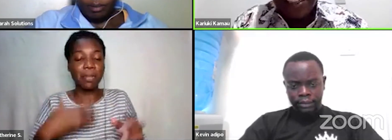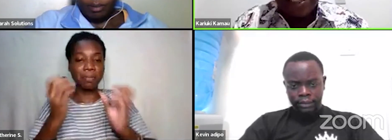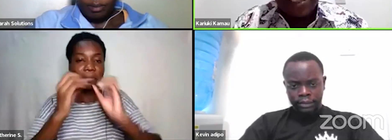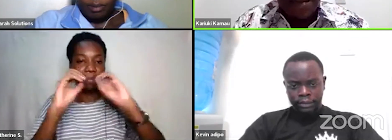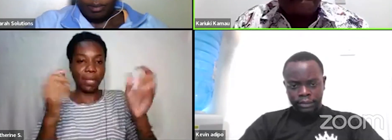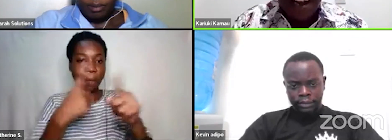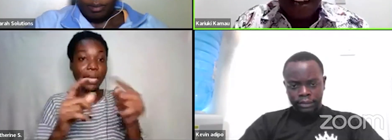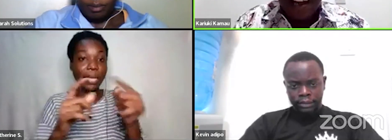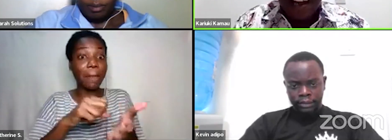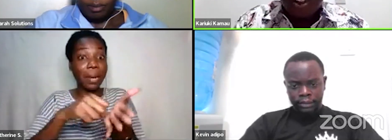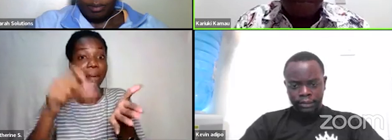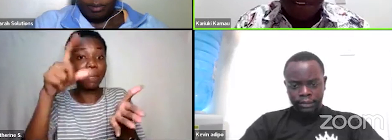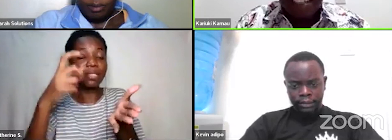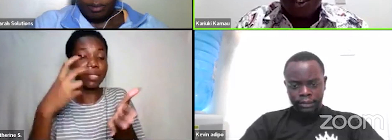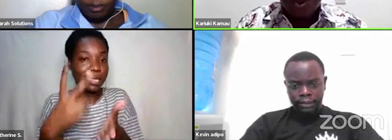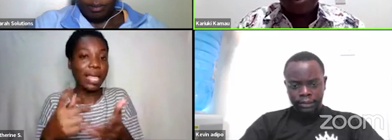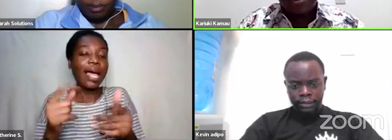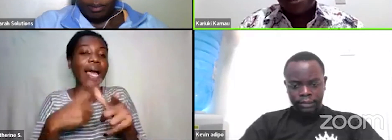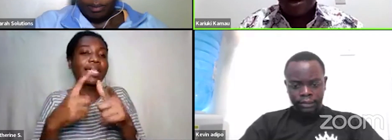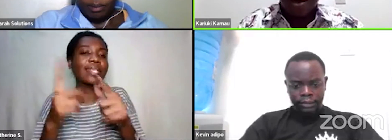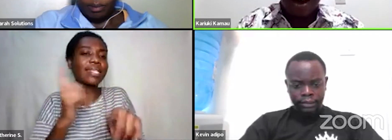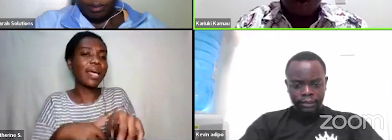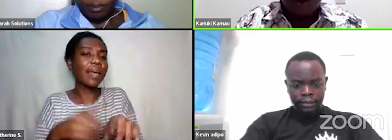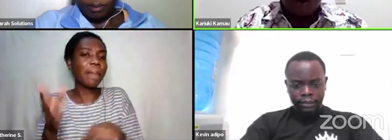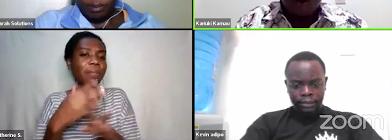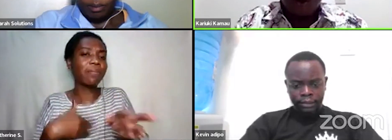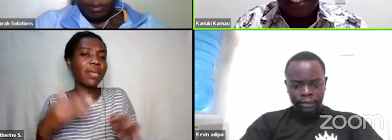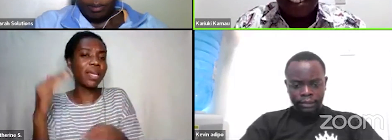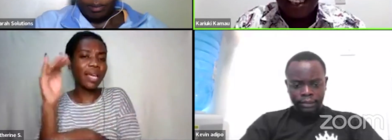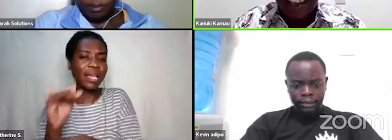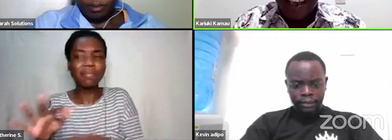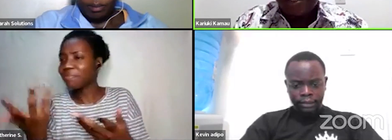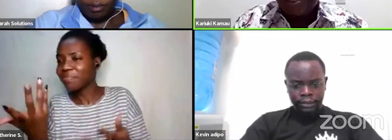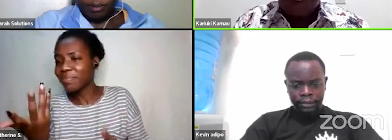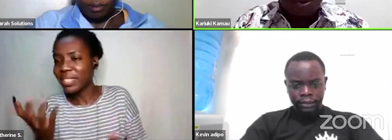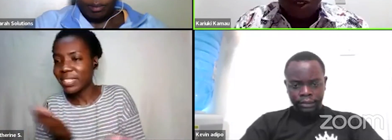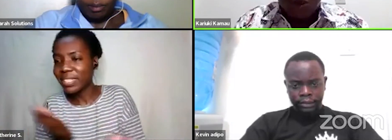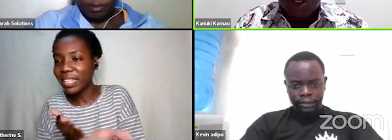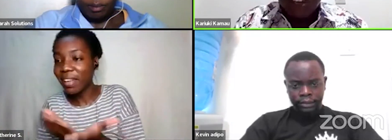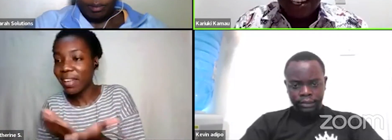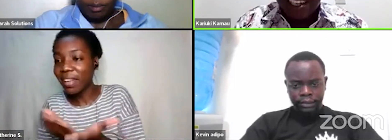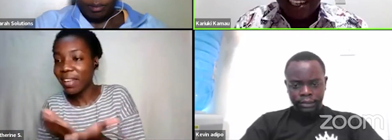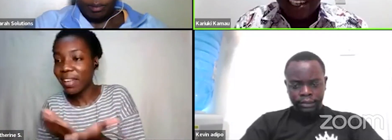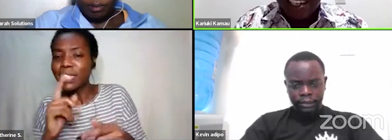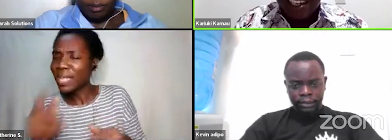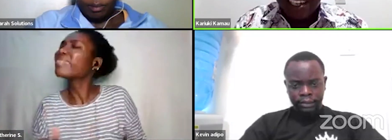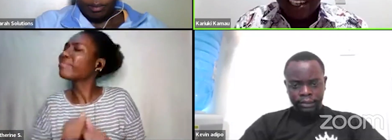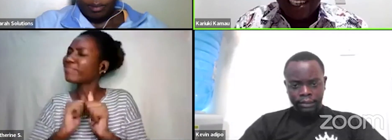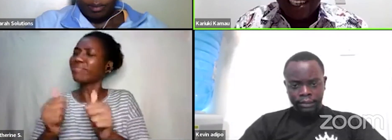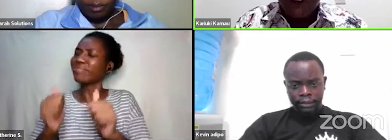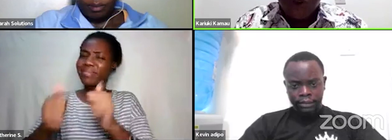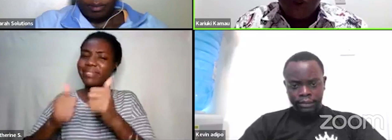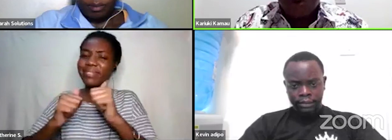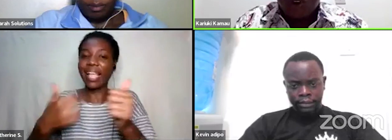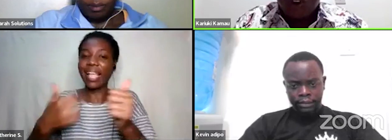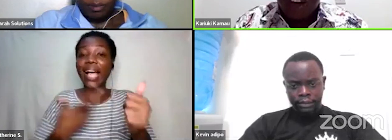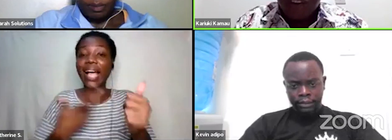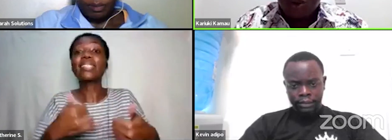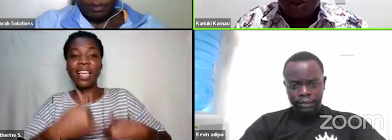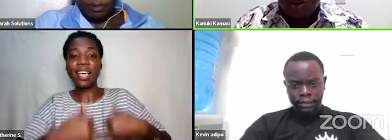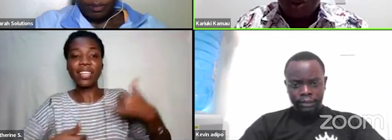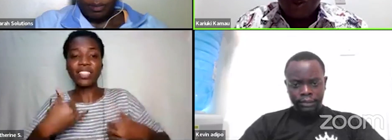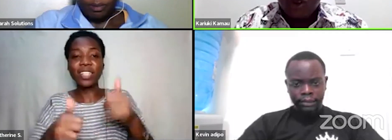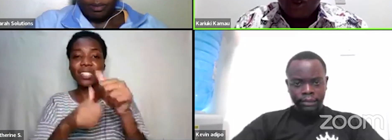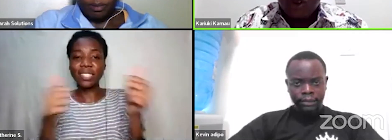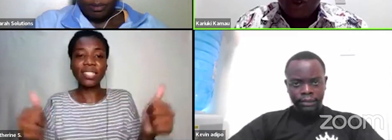happened is when they came back, I went back to the manager to ask them, how was the service? And he told me it was very great. We enjoyed ourselves. We look